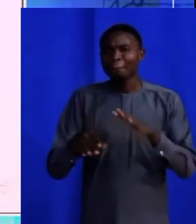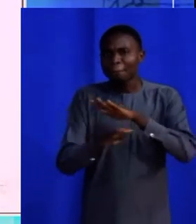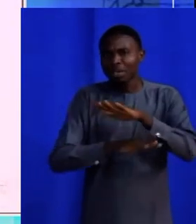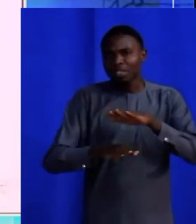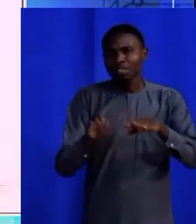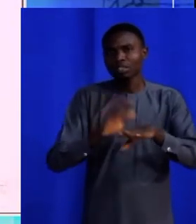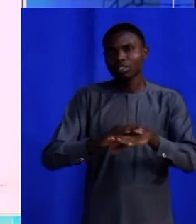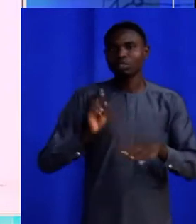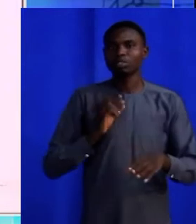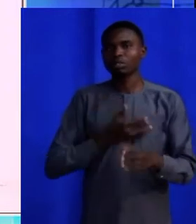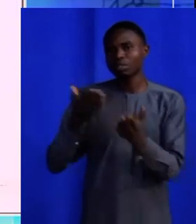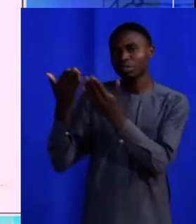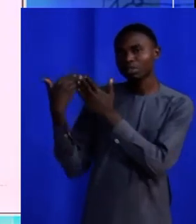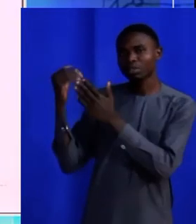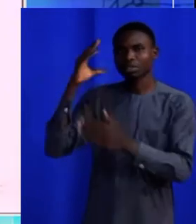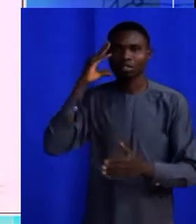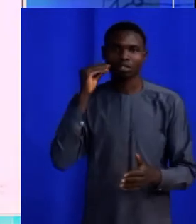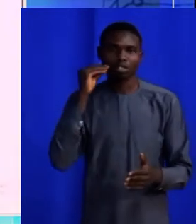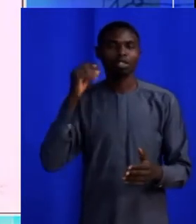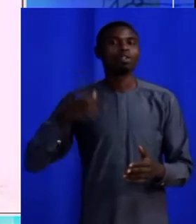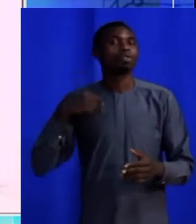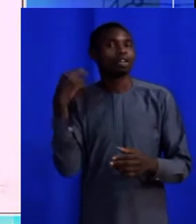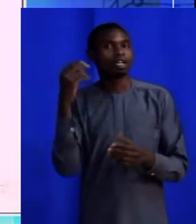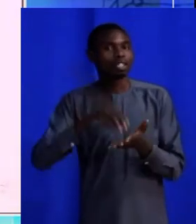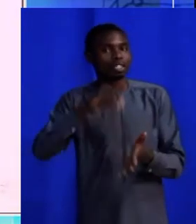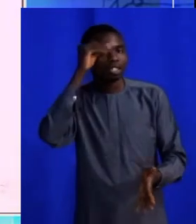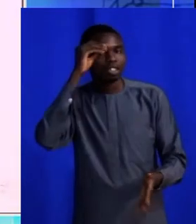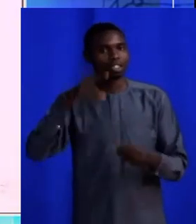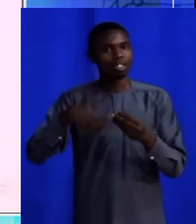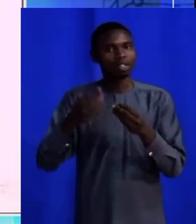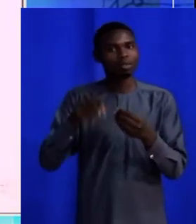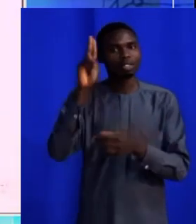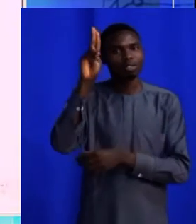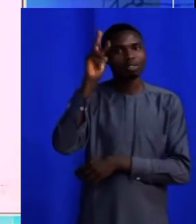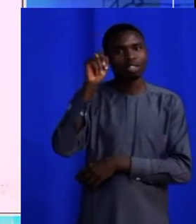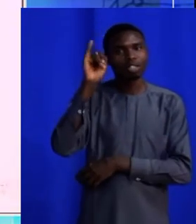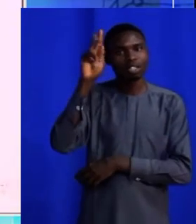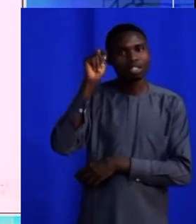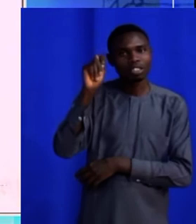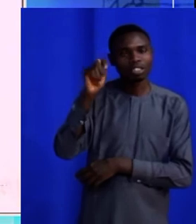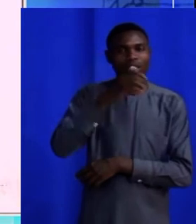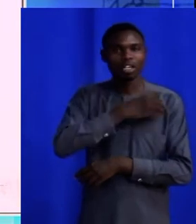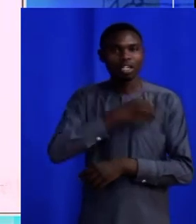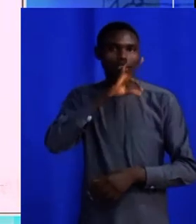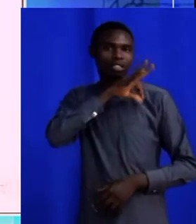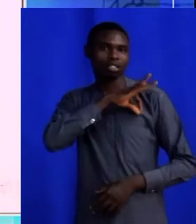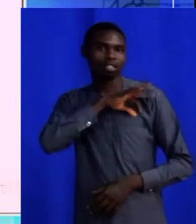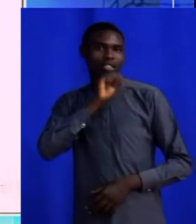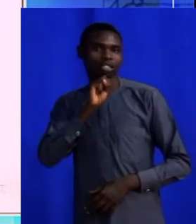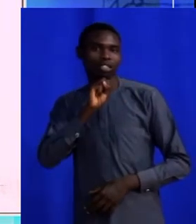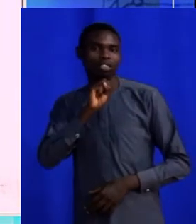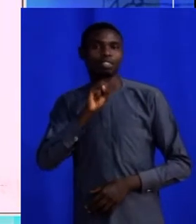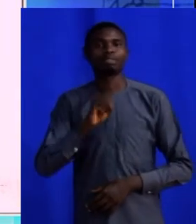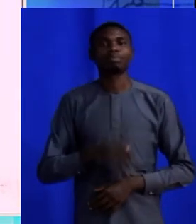Okay, we start with the sizes. Animals are classified in sizes, in form